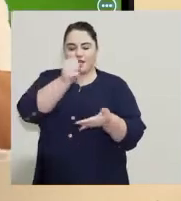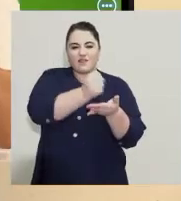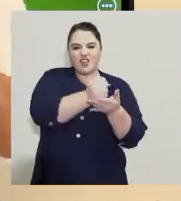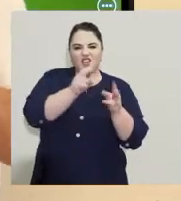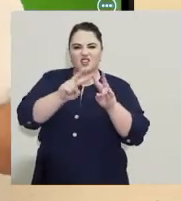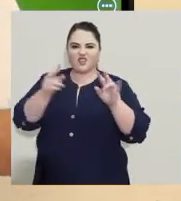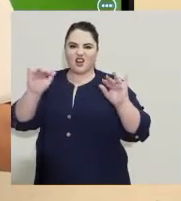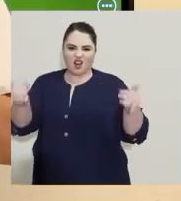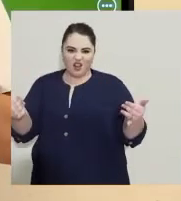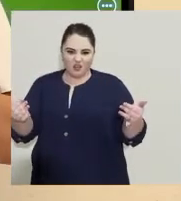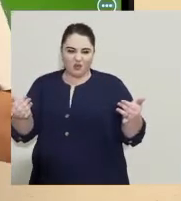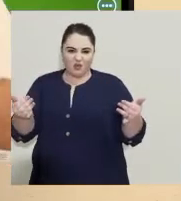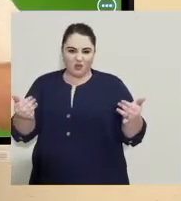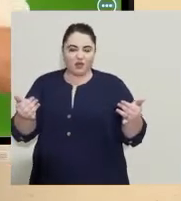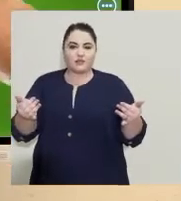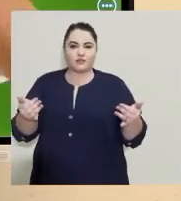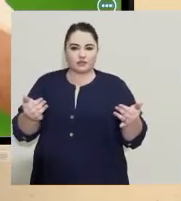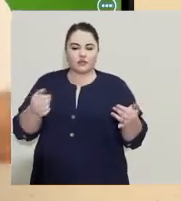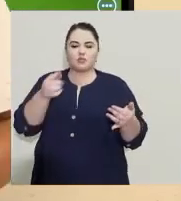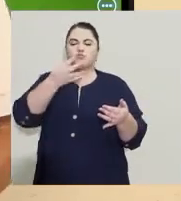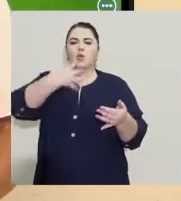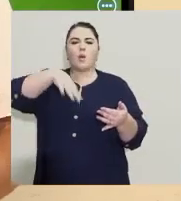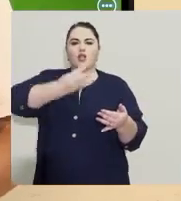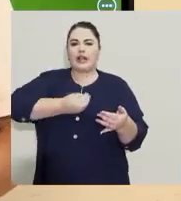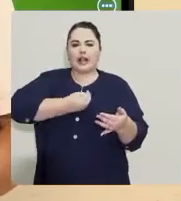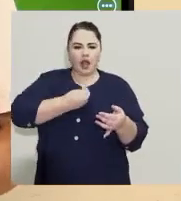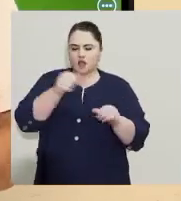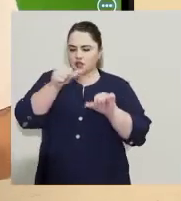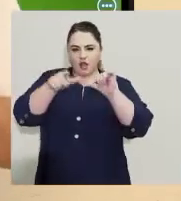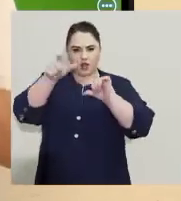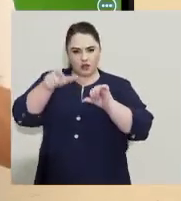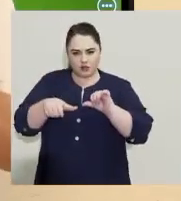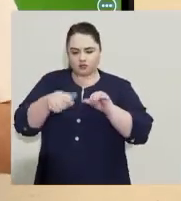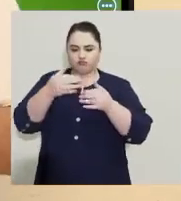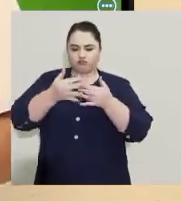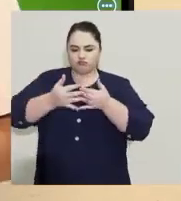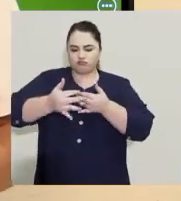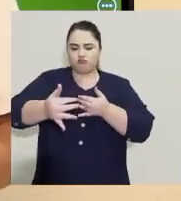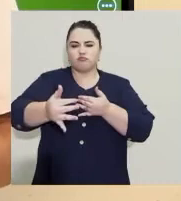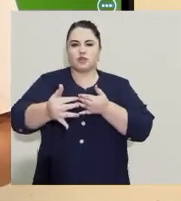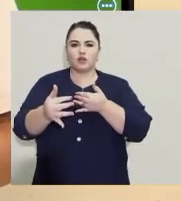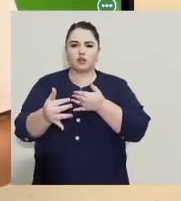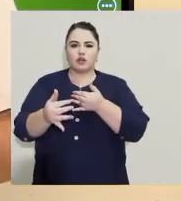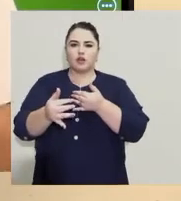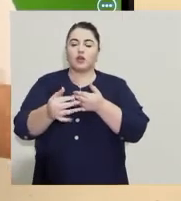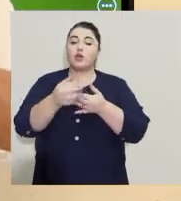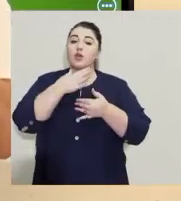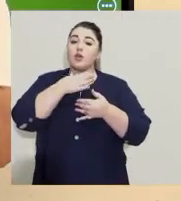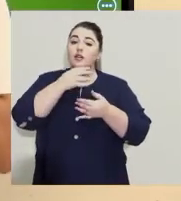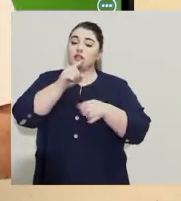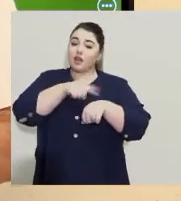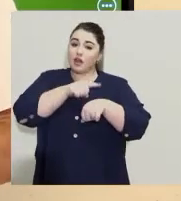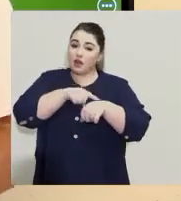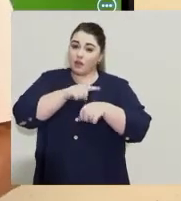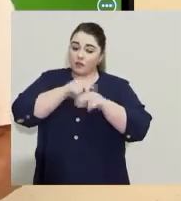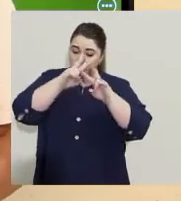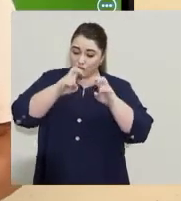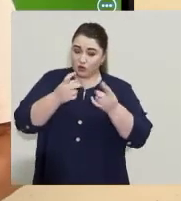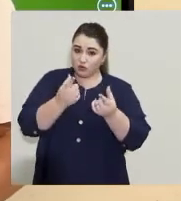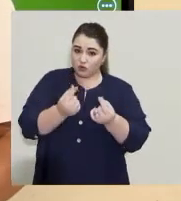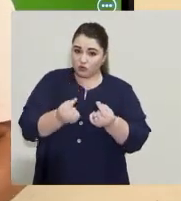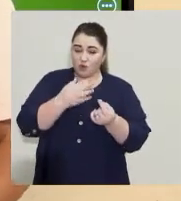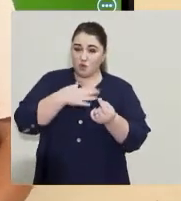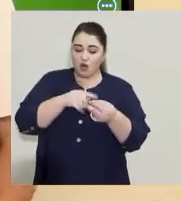As a young scientist moving forward in your career, when you write a report, you want two stamps of